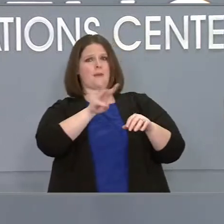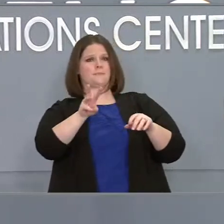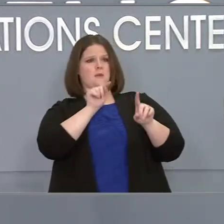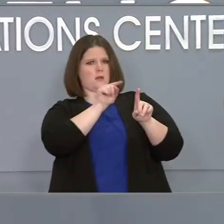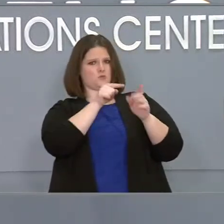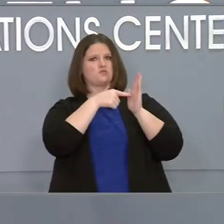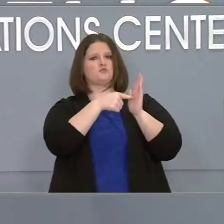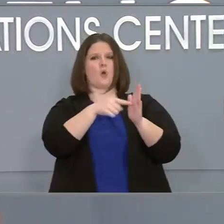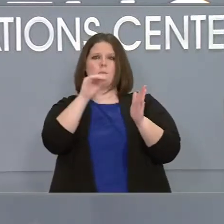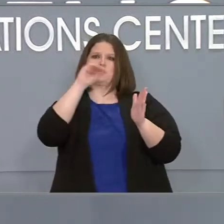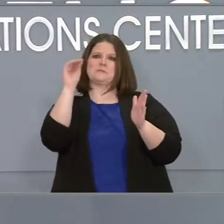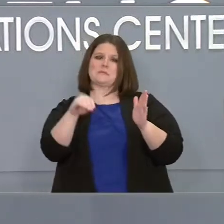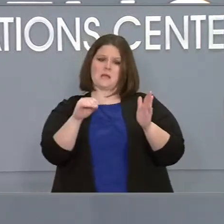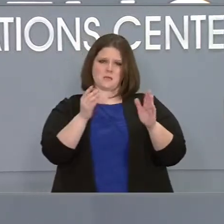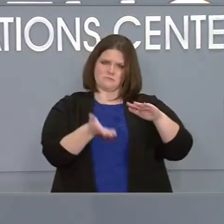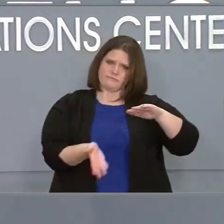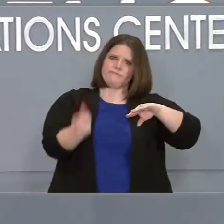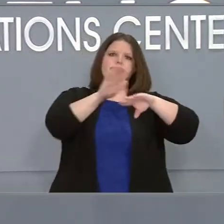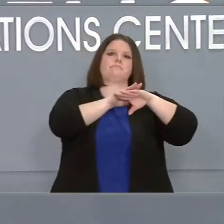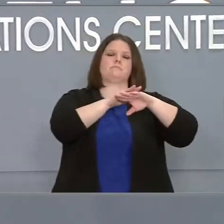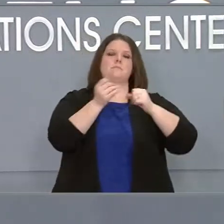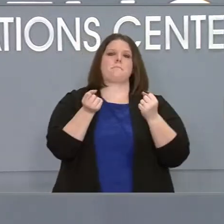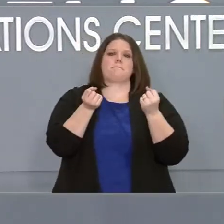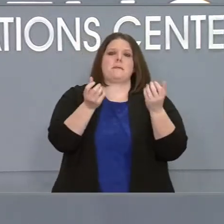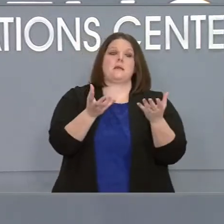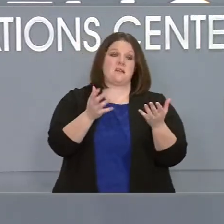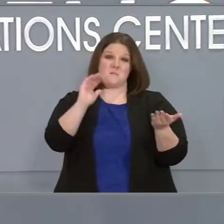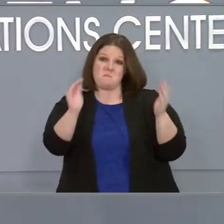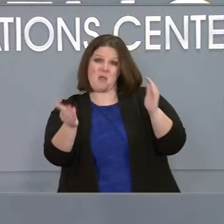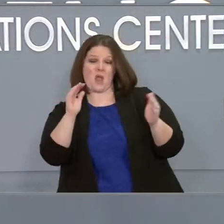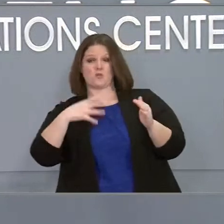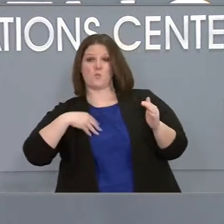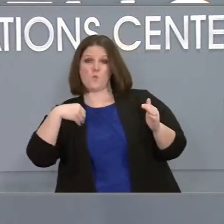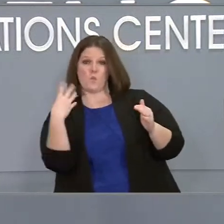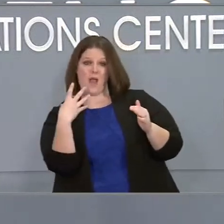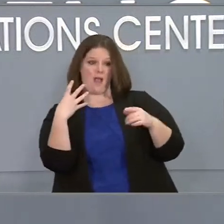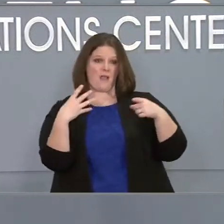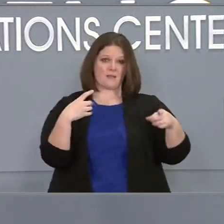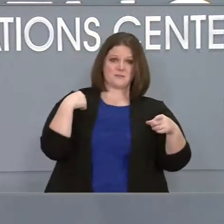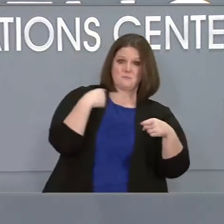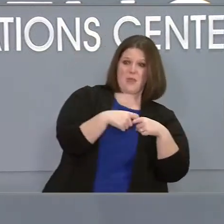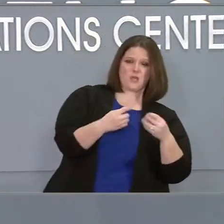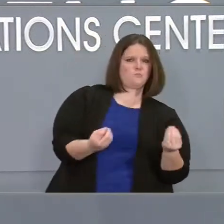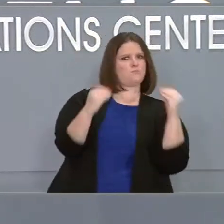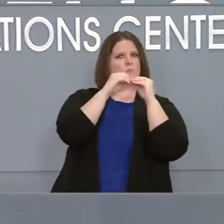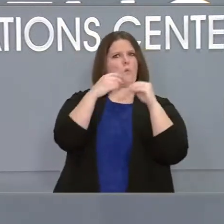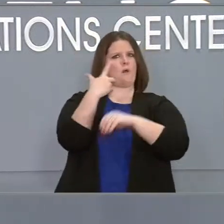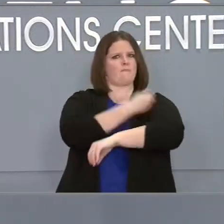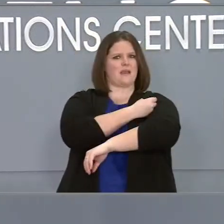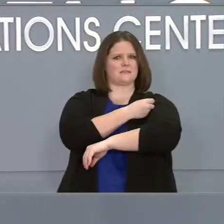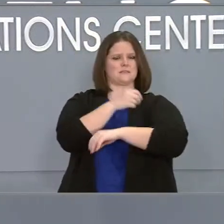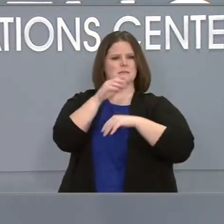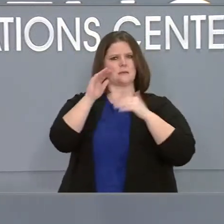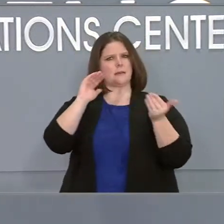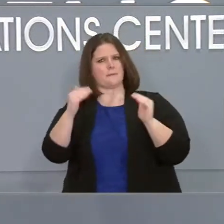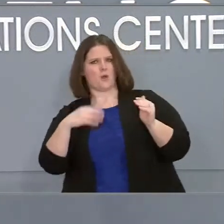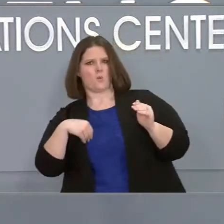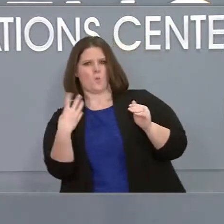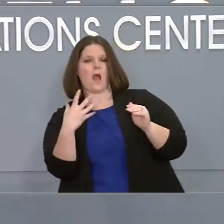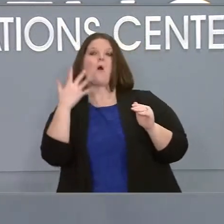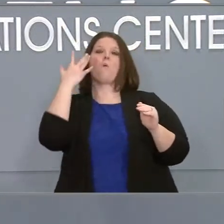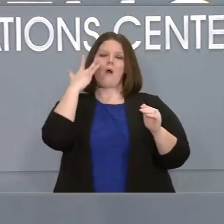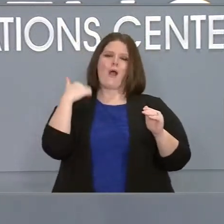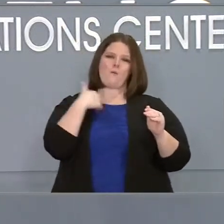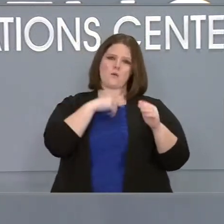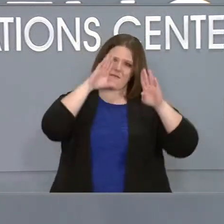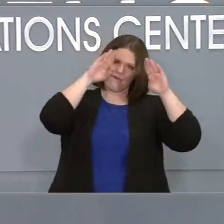Latino communities at a higher rate than our white communities, and that is a testament to very hard work. I do think we have a lot more